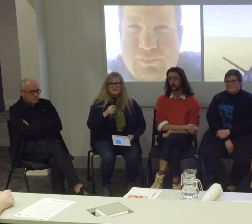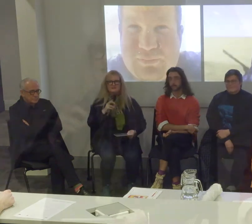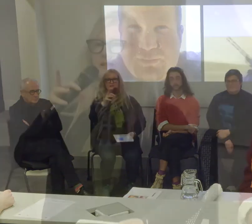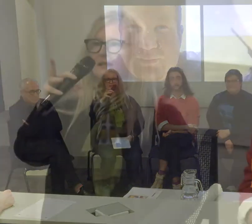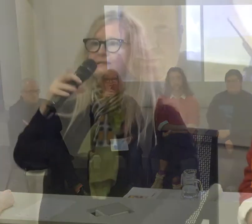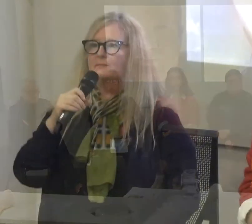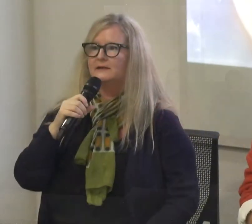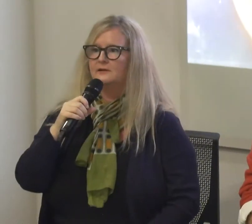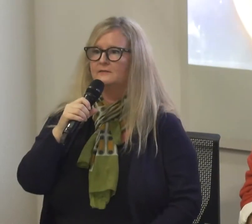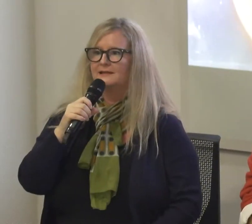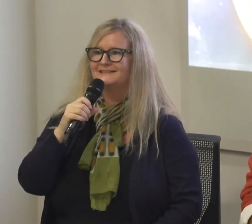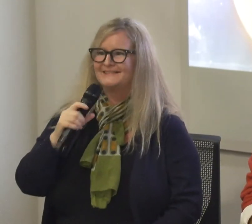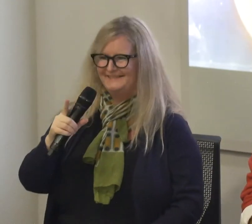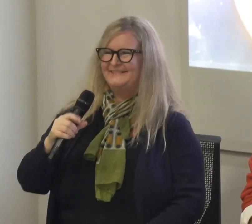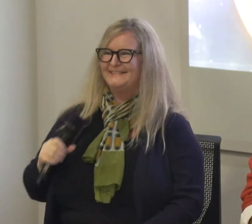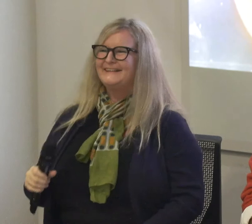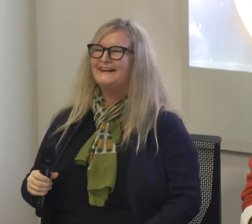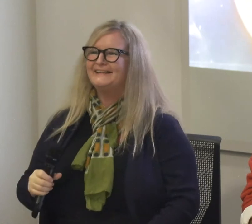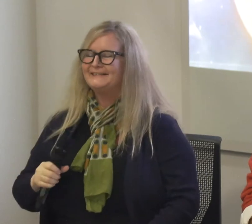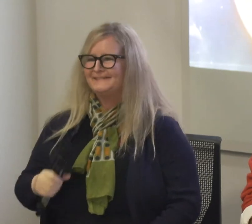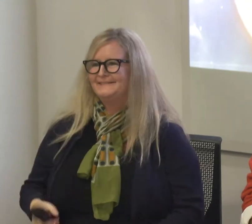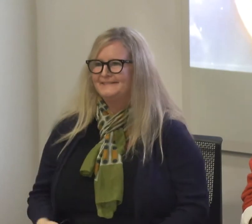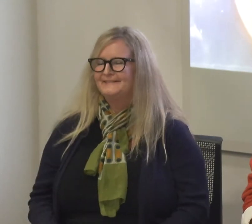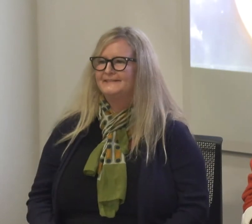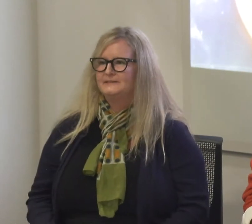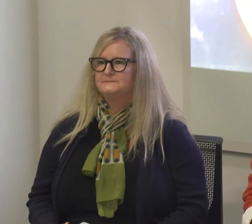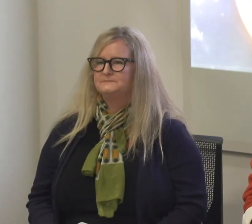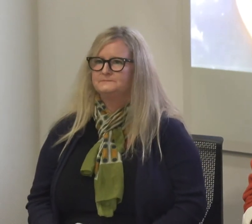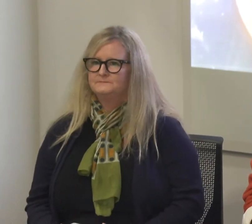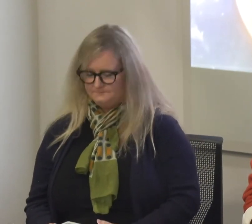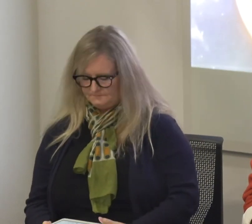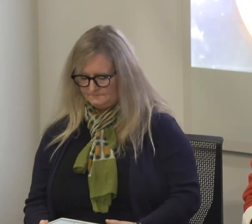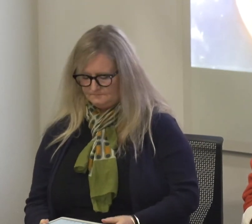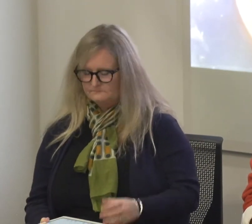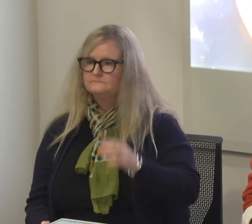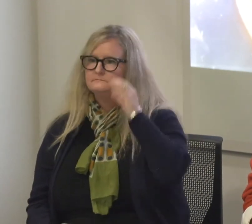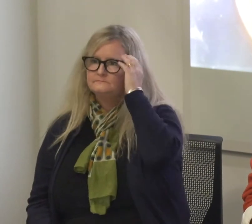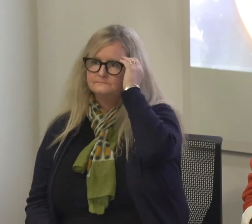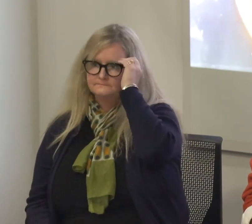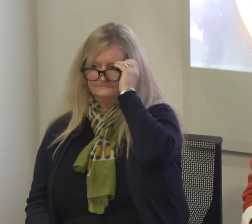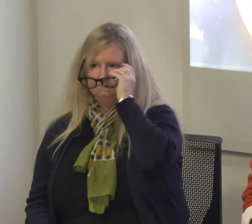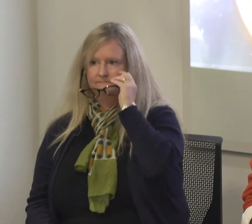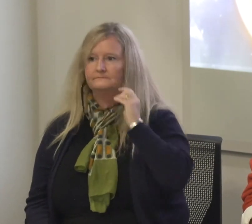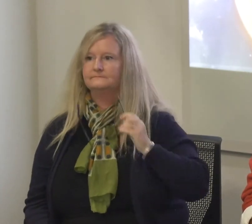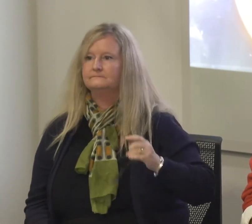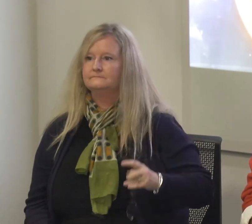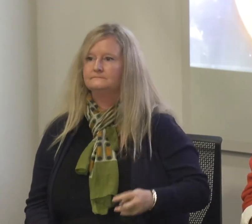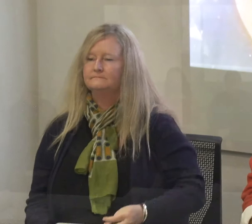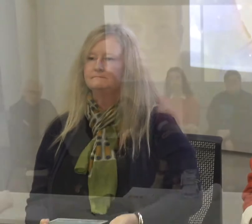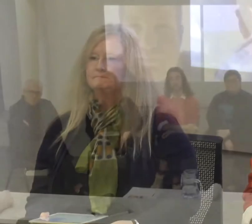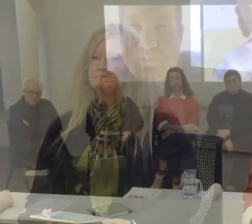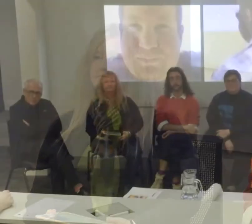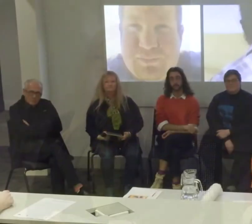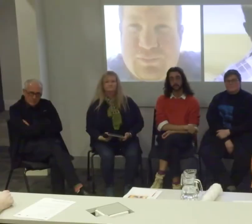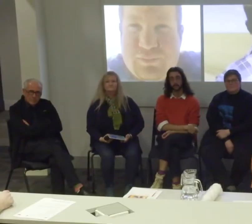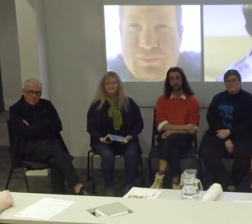privileged spaces. Yes, at the back there. Thanks. Hi there. Hi there. Thanks. Yeah, I just wanted to talk to that. How do we get that